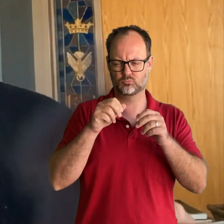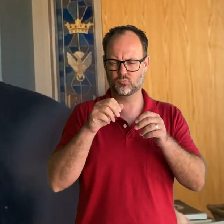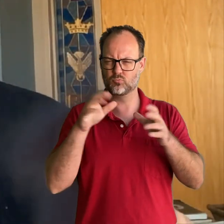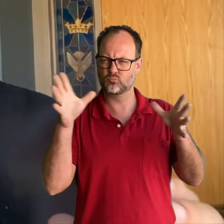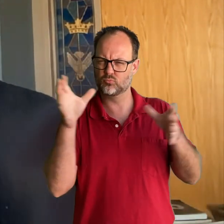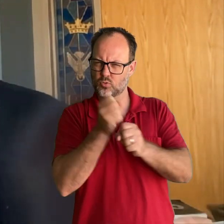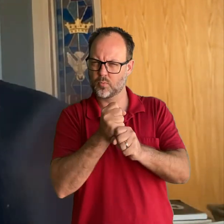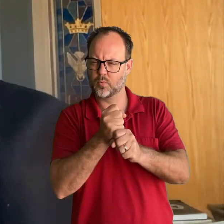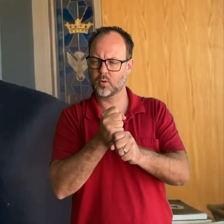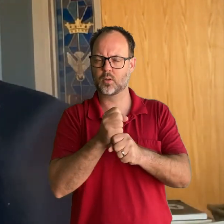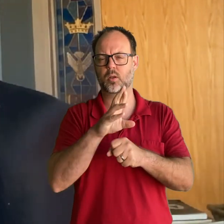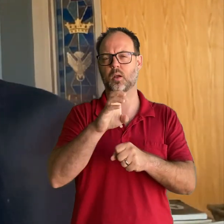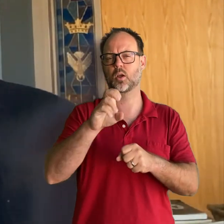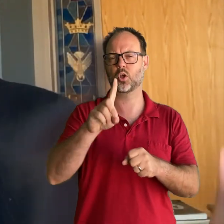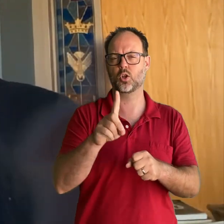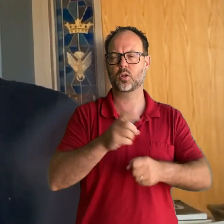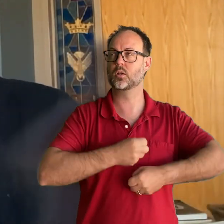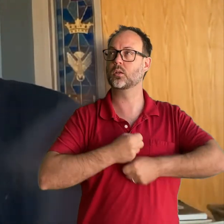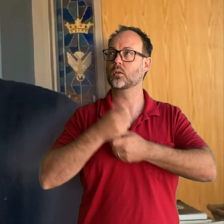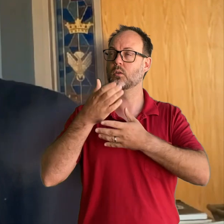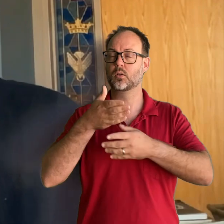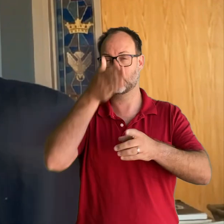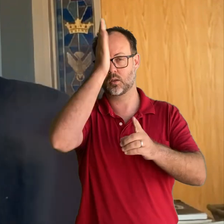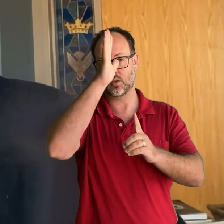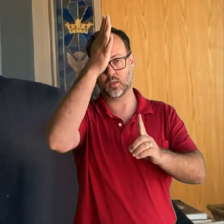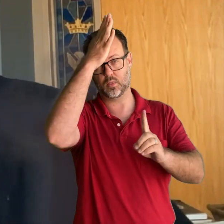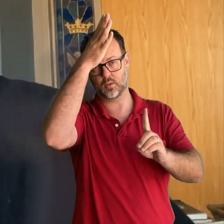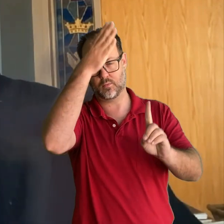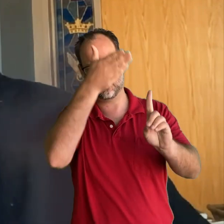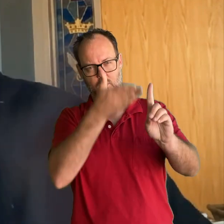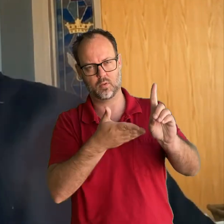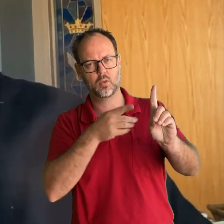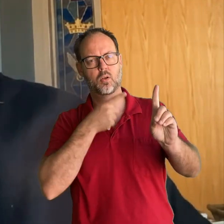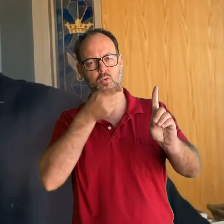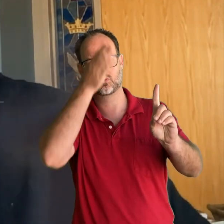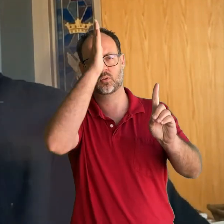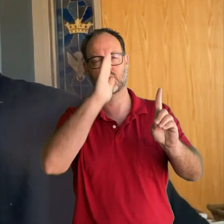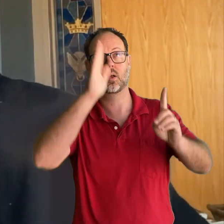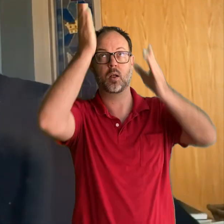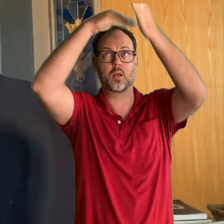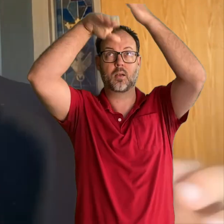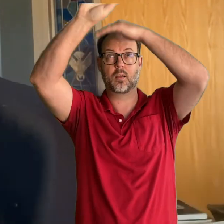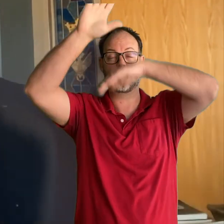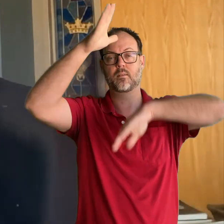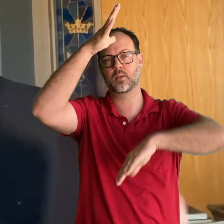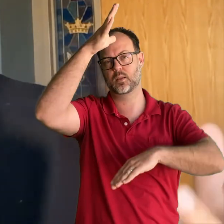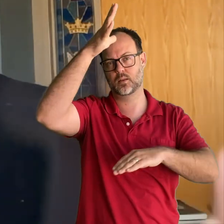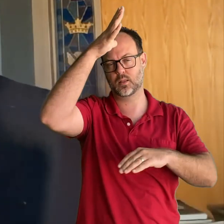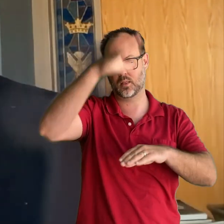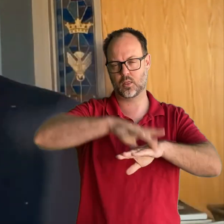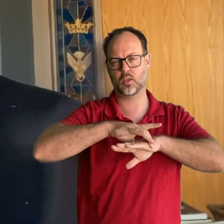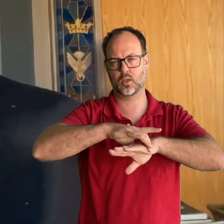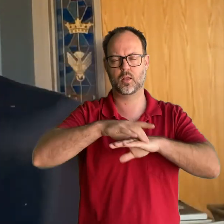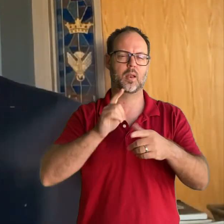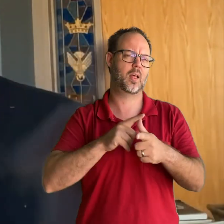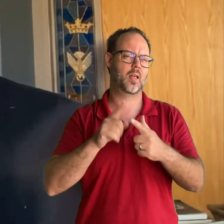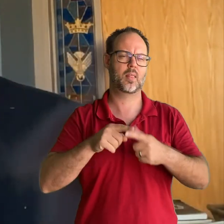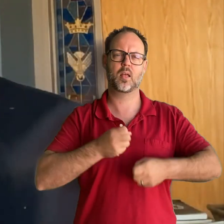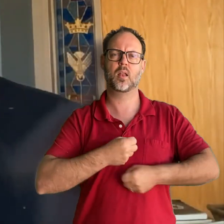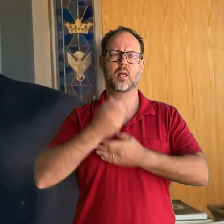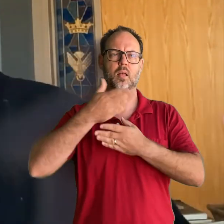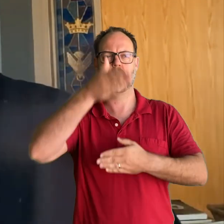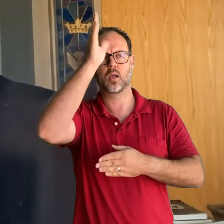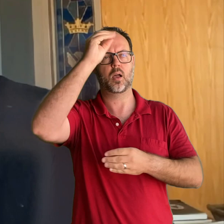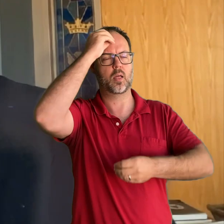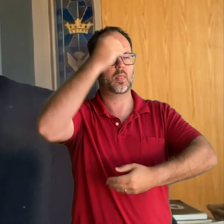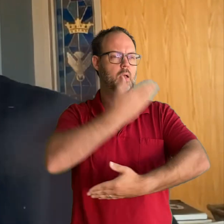by confessing God the Father as true God, who is the creator of the heavens and the earth. Then it confesses that God the Son, Jesus